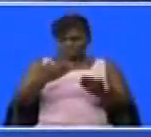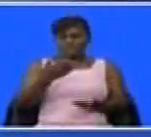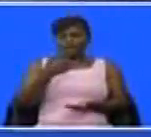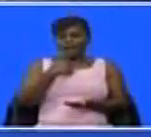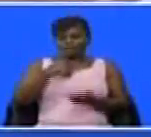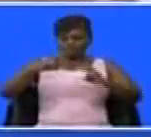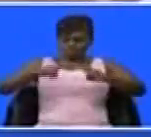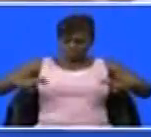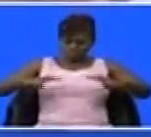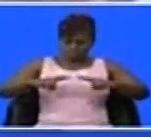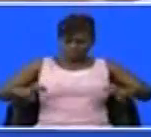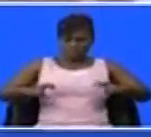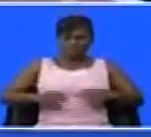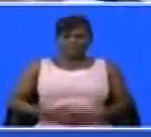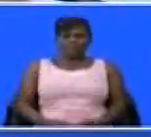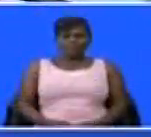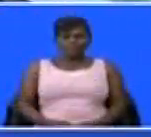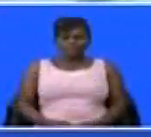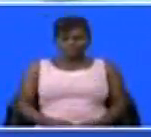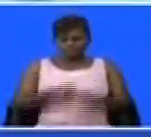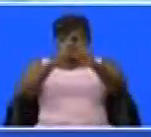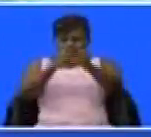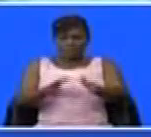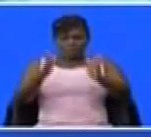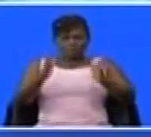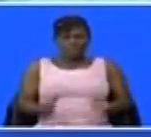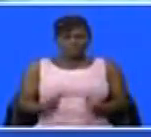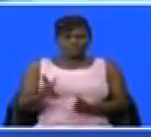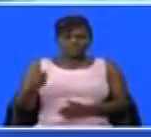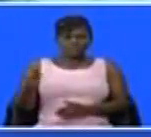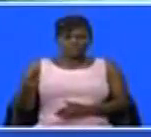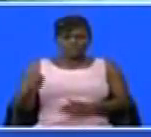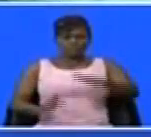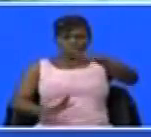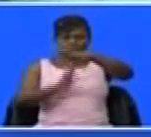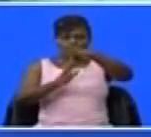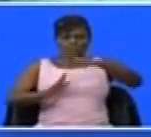investigations. Denson Sarigo, KTN Prime.